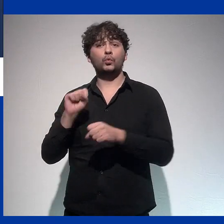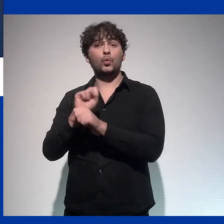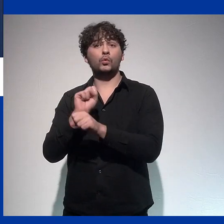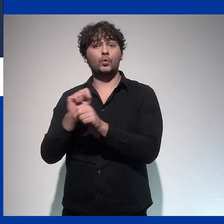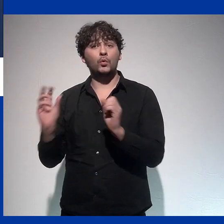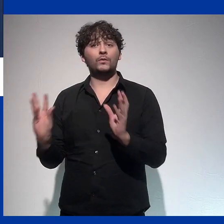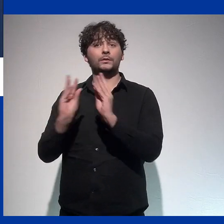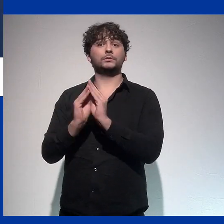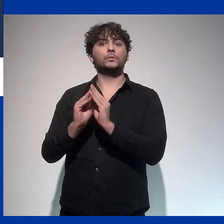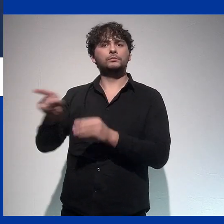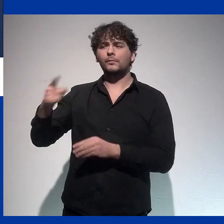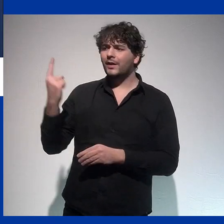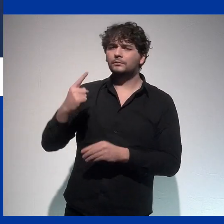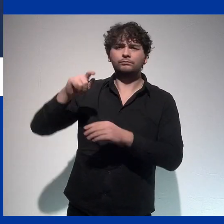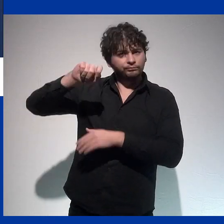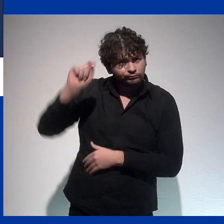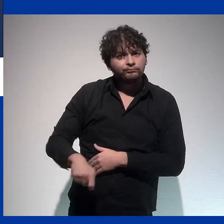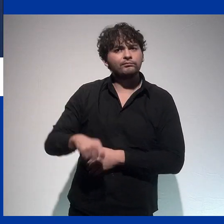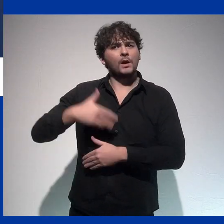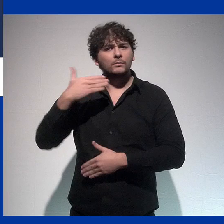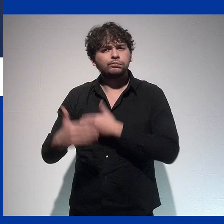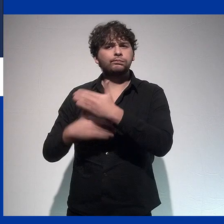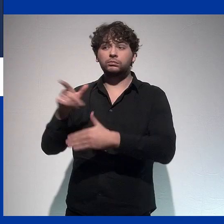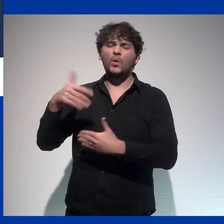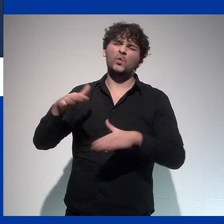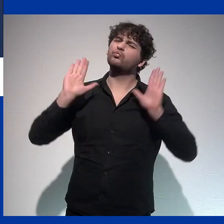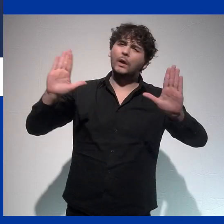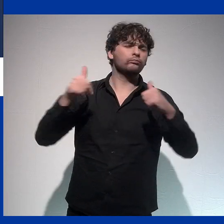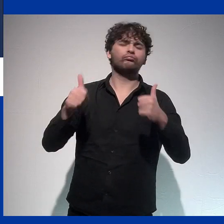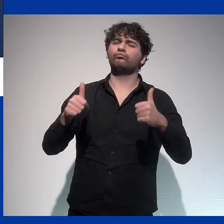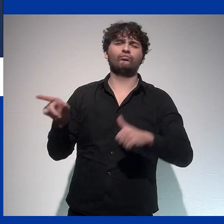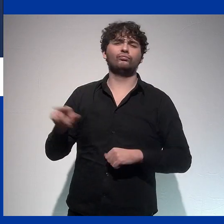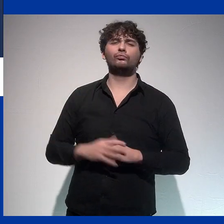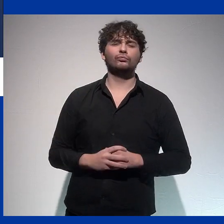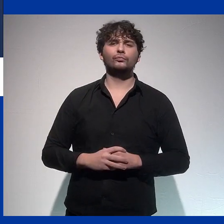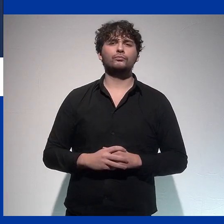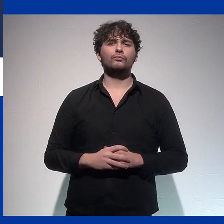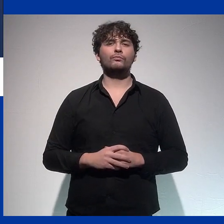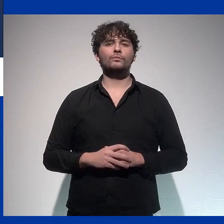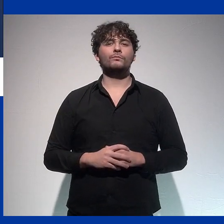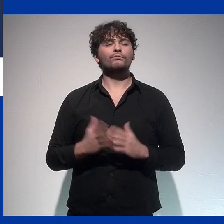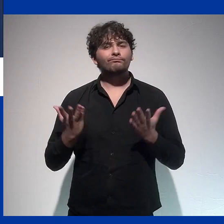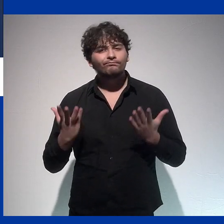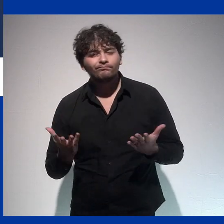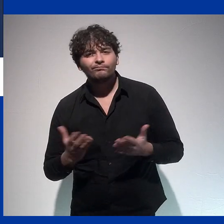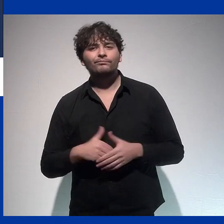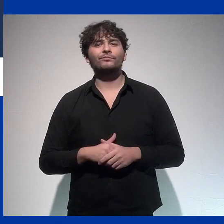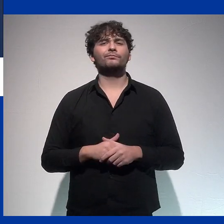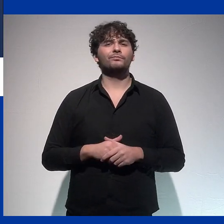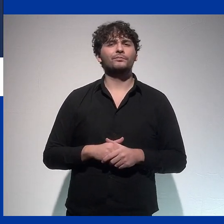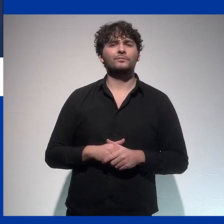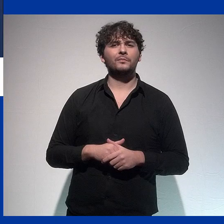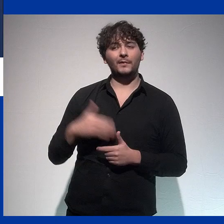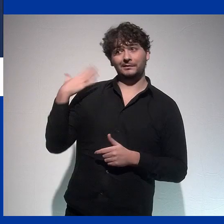in Germany, we have been able to send a very clear signal. It was a wonderful starting point. And I'll come back